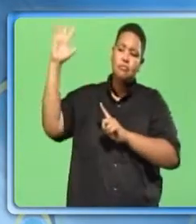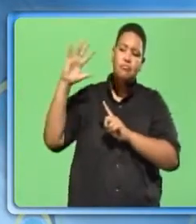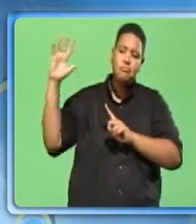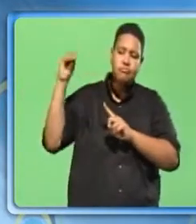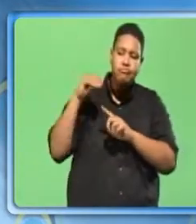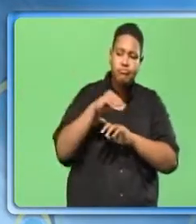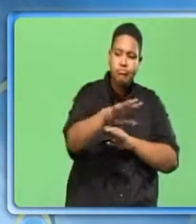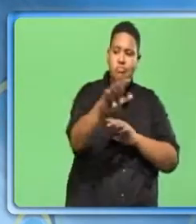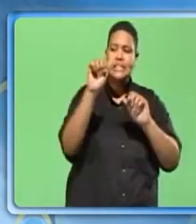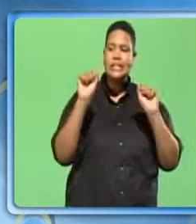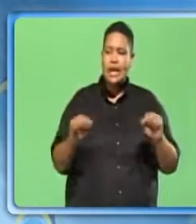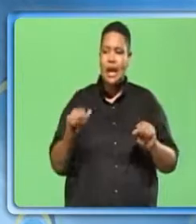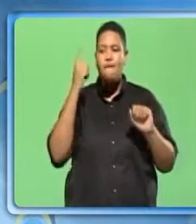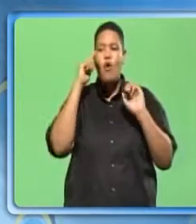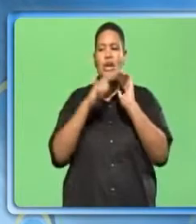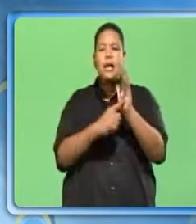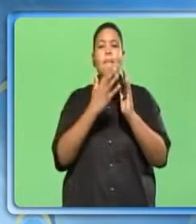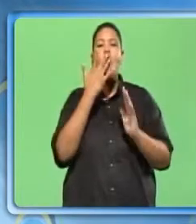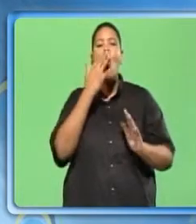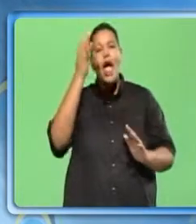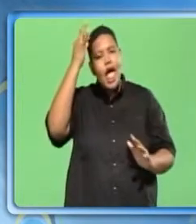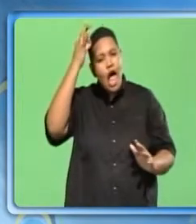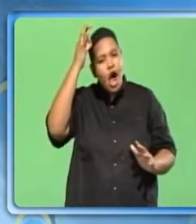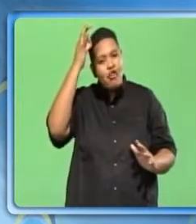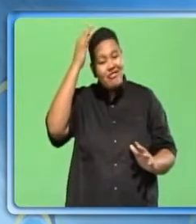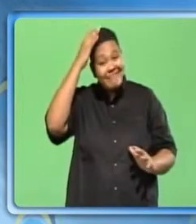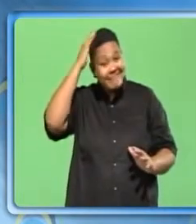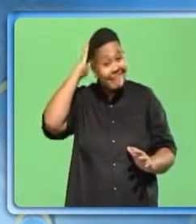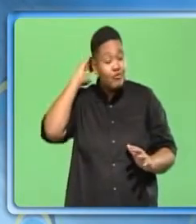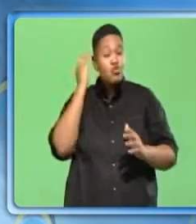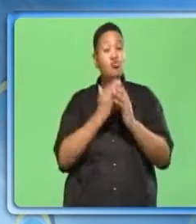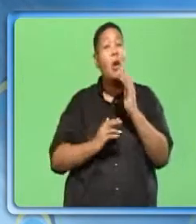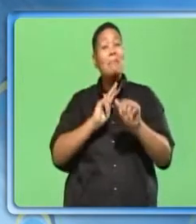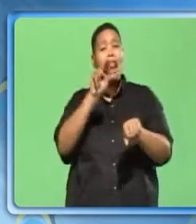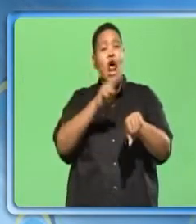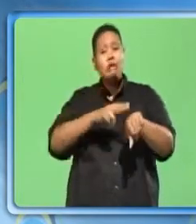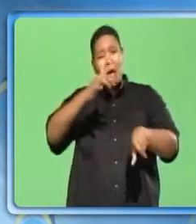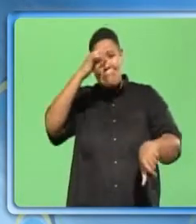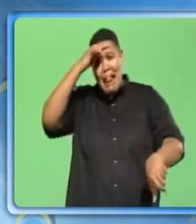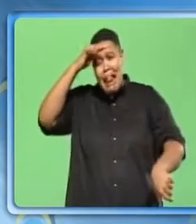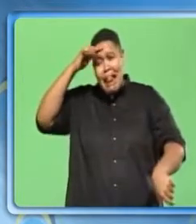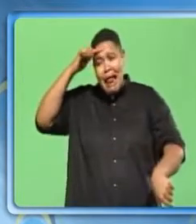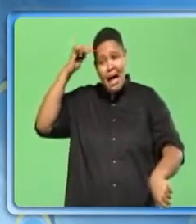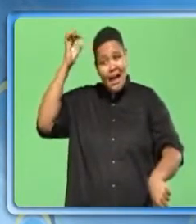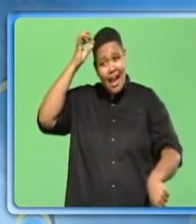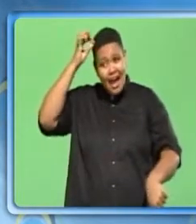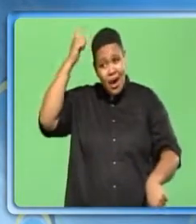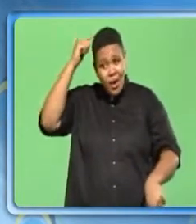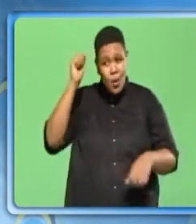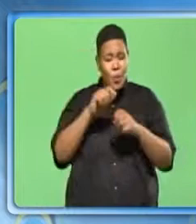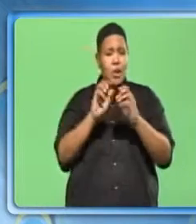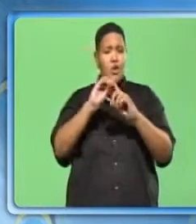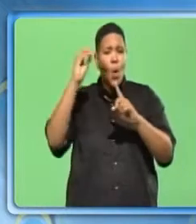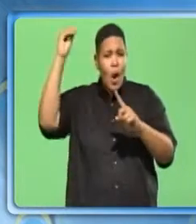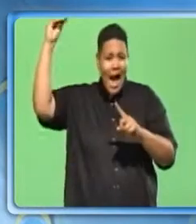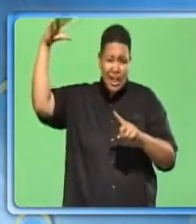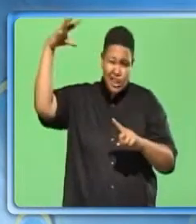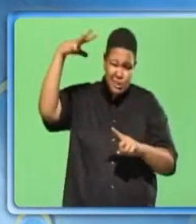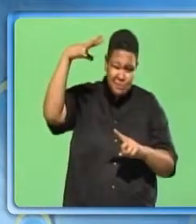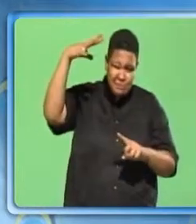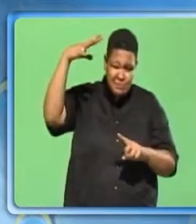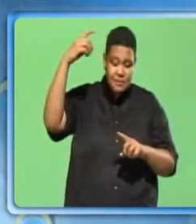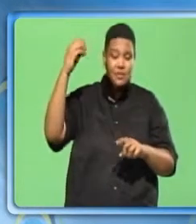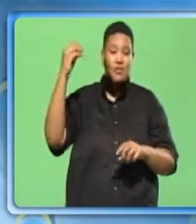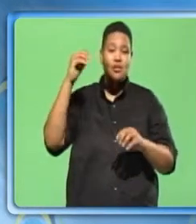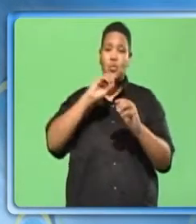For example, hair color. Some with naturally black hair, with undue exposure to the UV rays of the